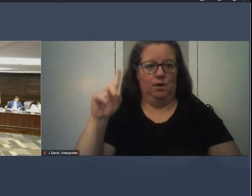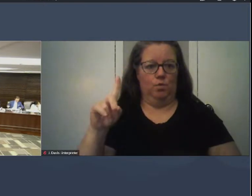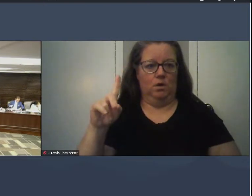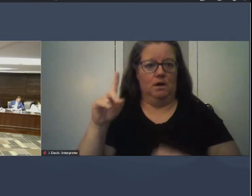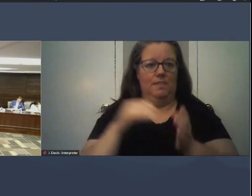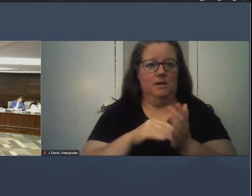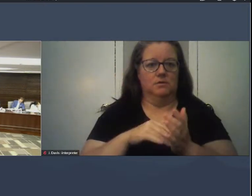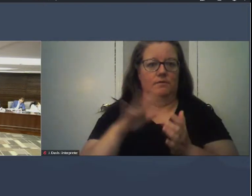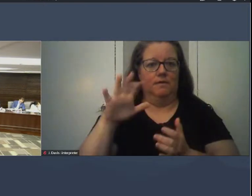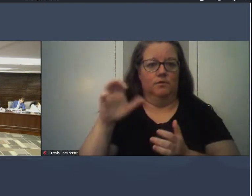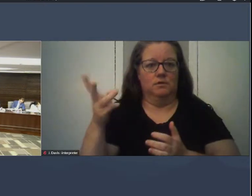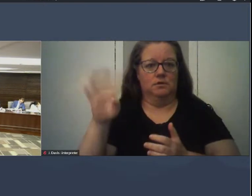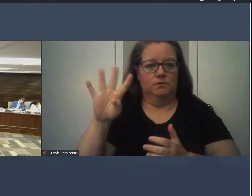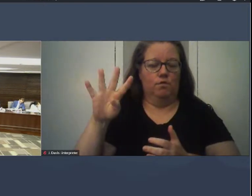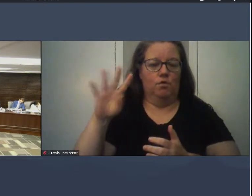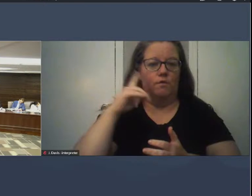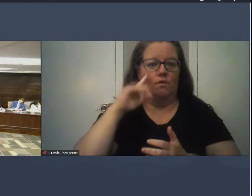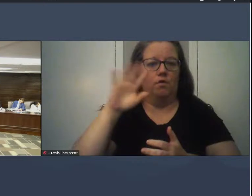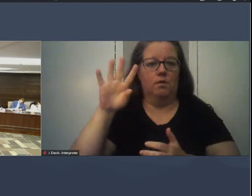$181,564 for project